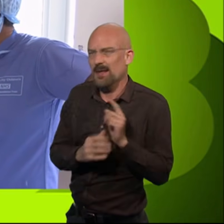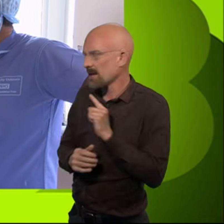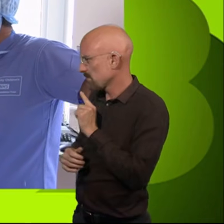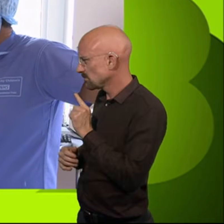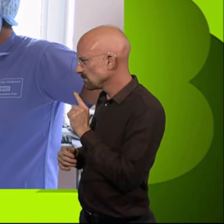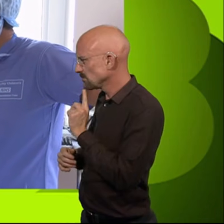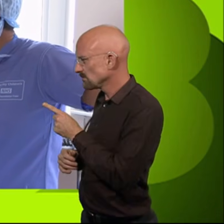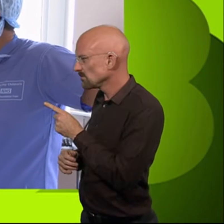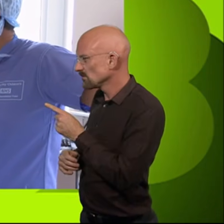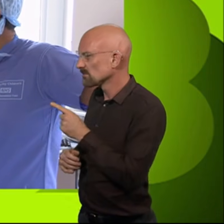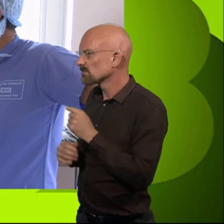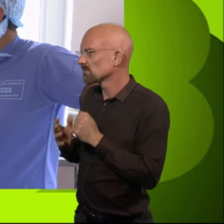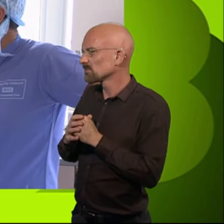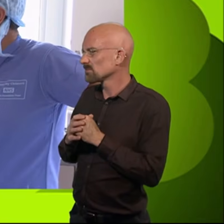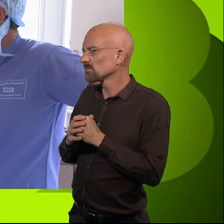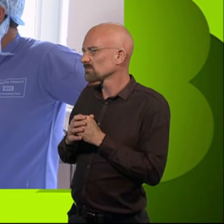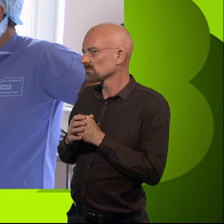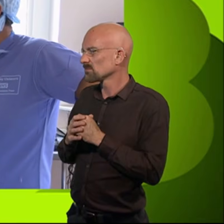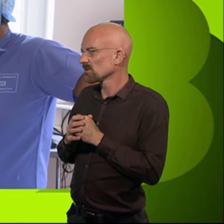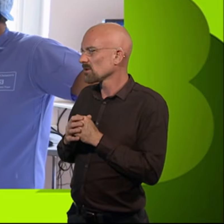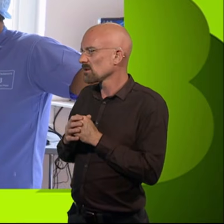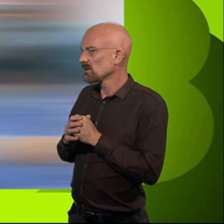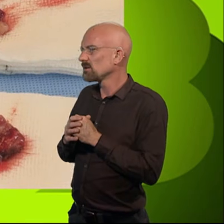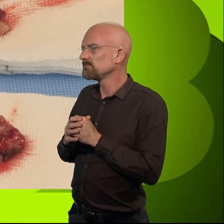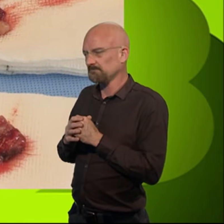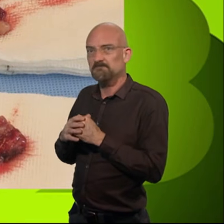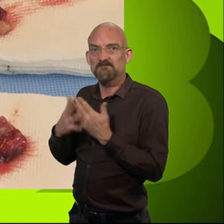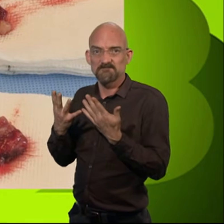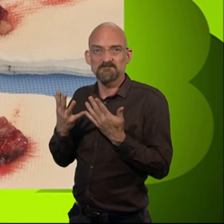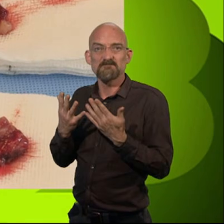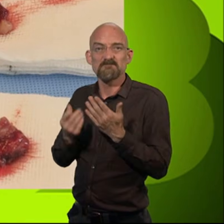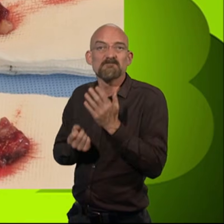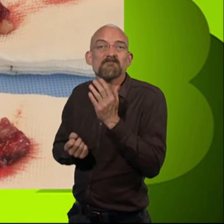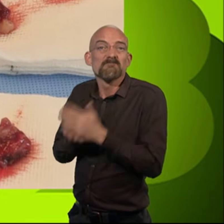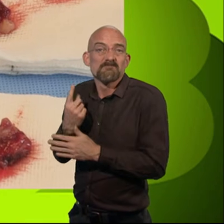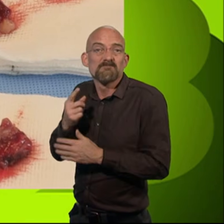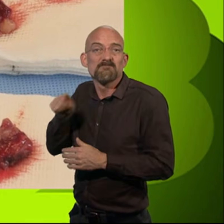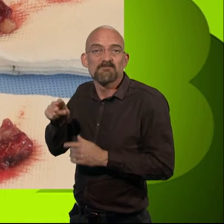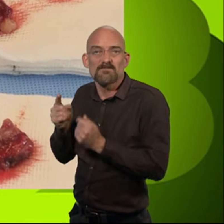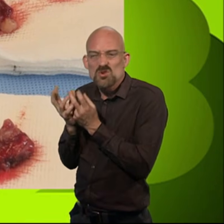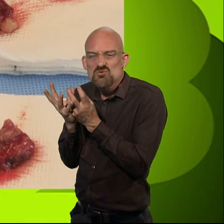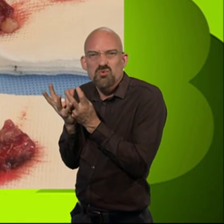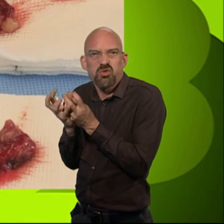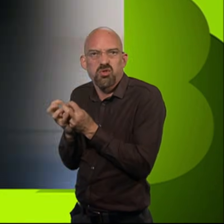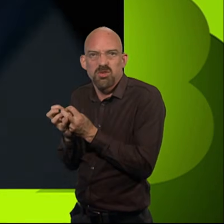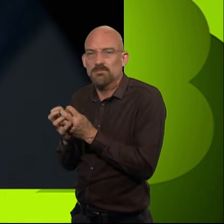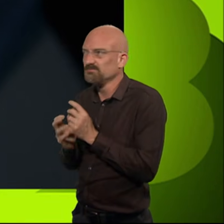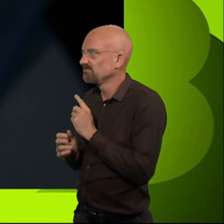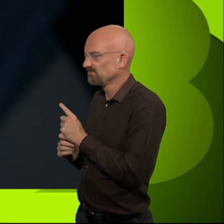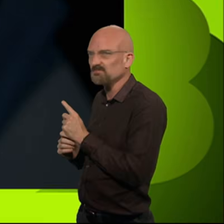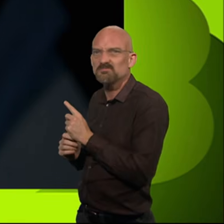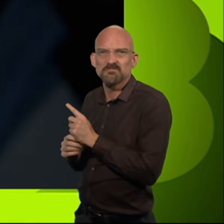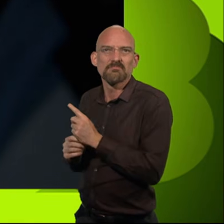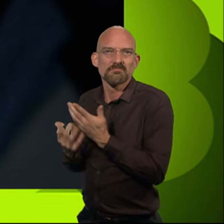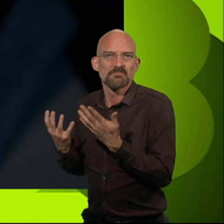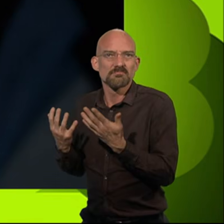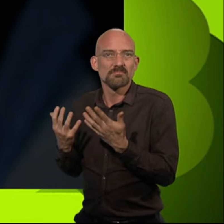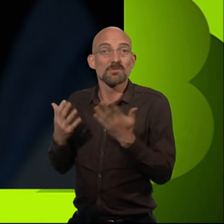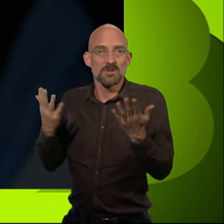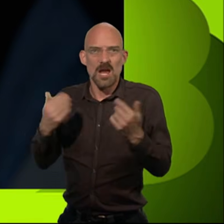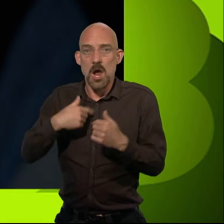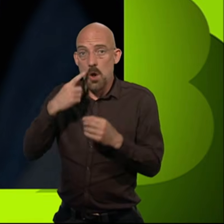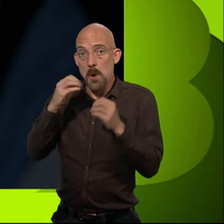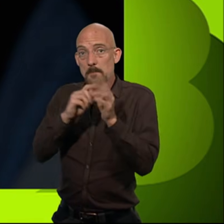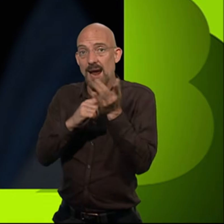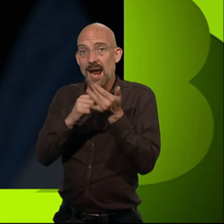and a bit shriveled, and that can happen with lots of attacks of tonsillitis. But Bailey's are certainly bigger. So look in there,